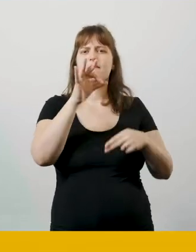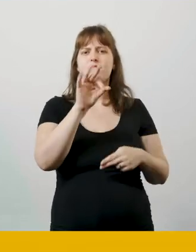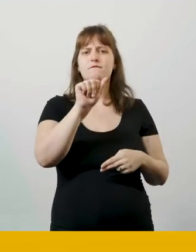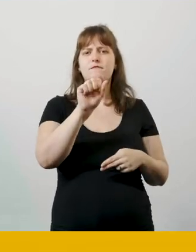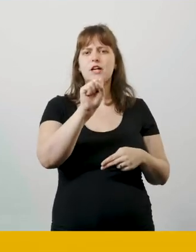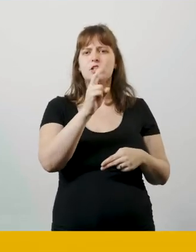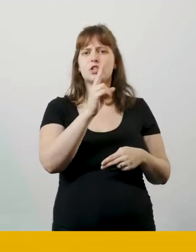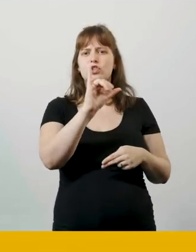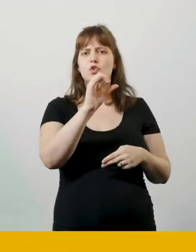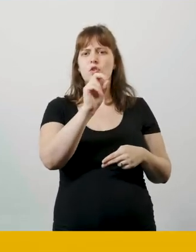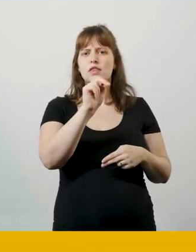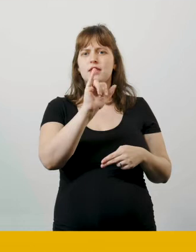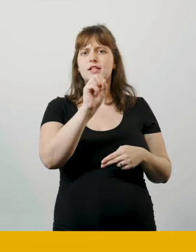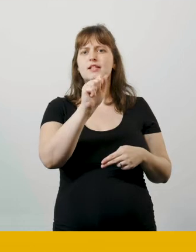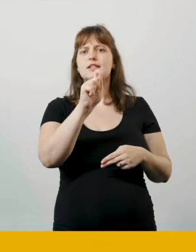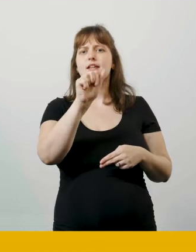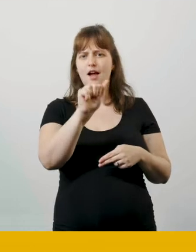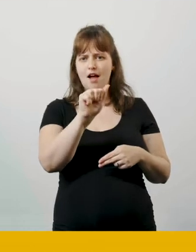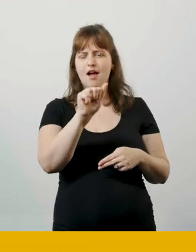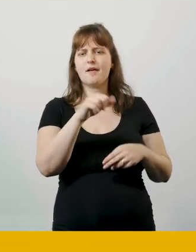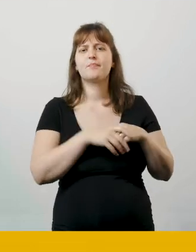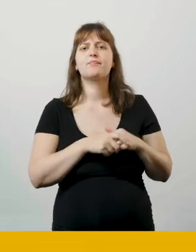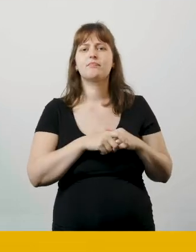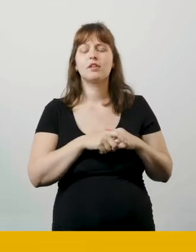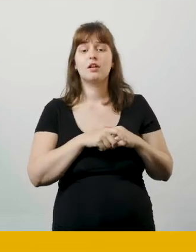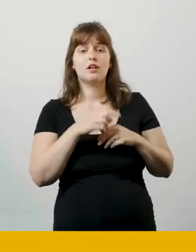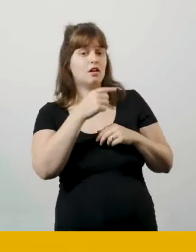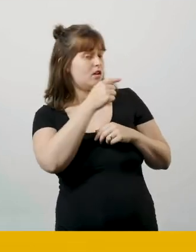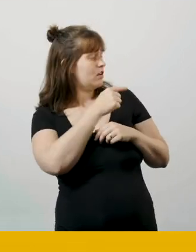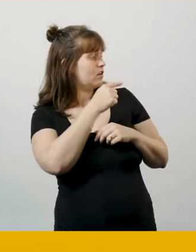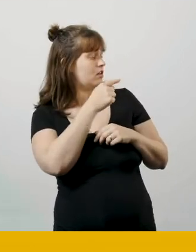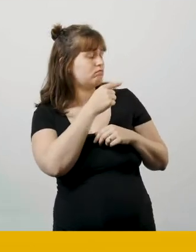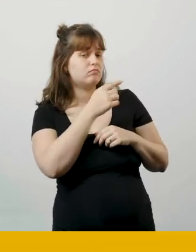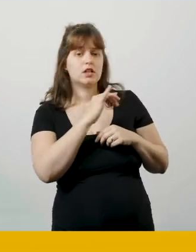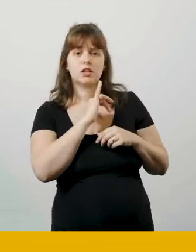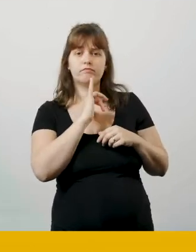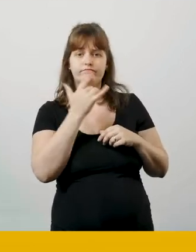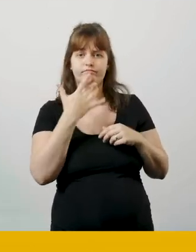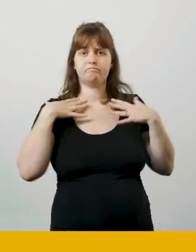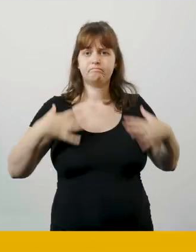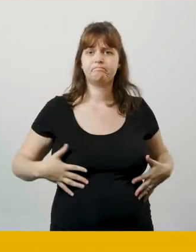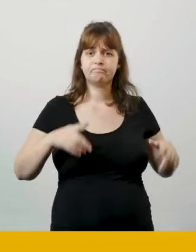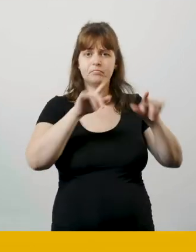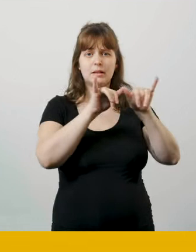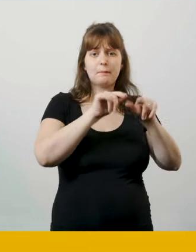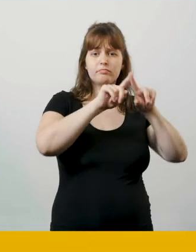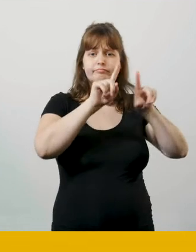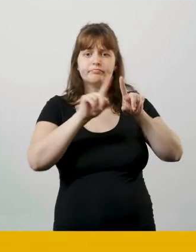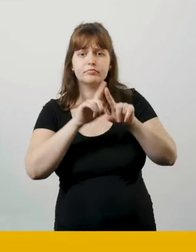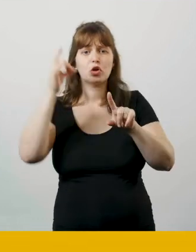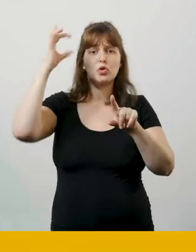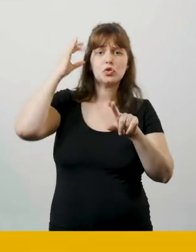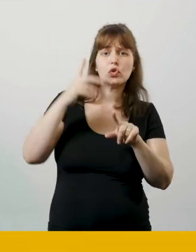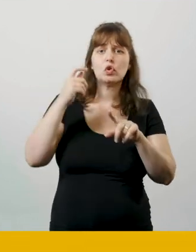line Fashionistas, and there are different body types, different culture, different